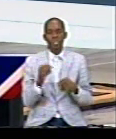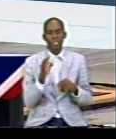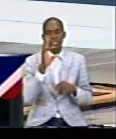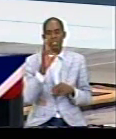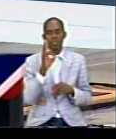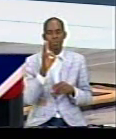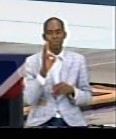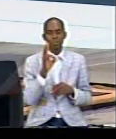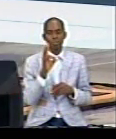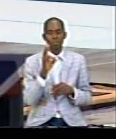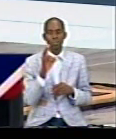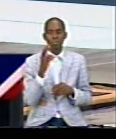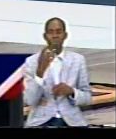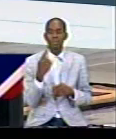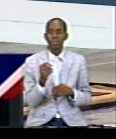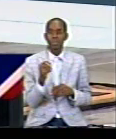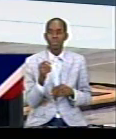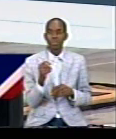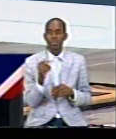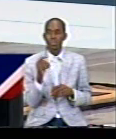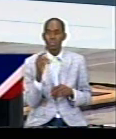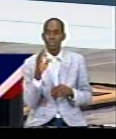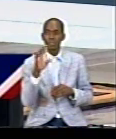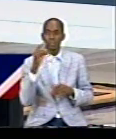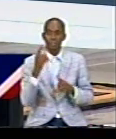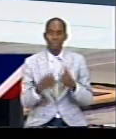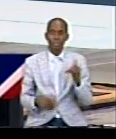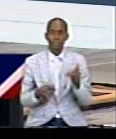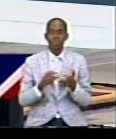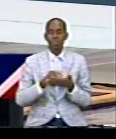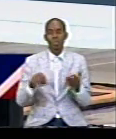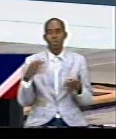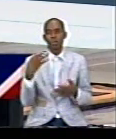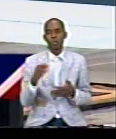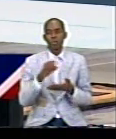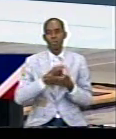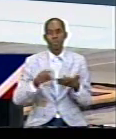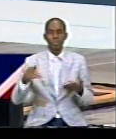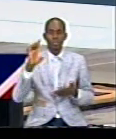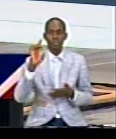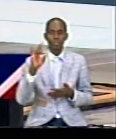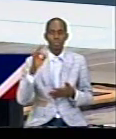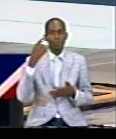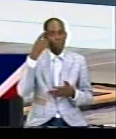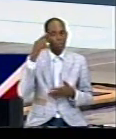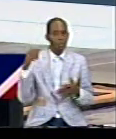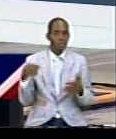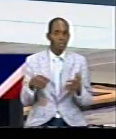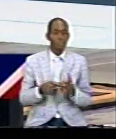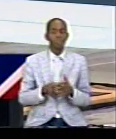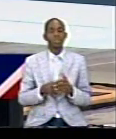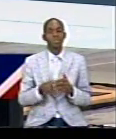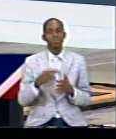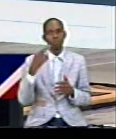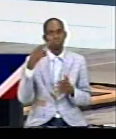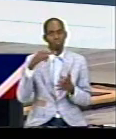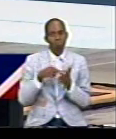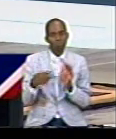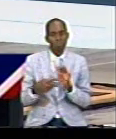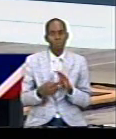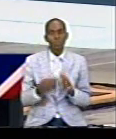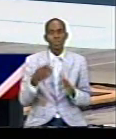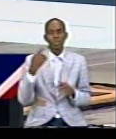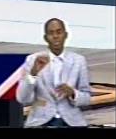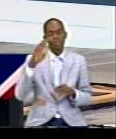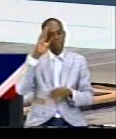verse 8. For this purpose, the Son of God was manifested, that